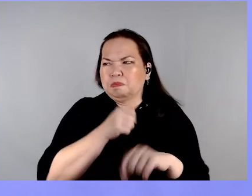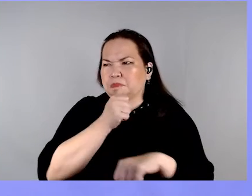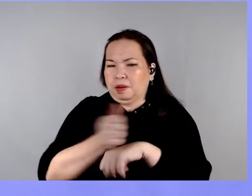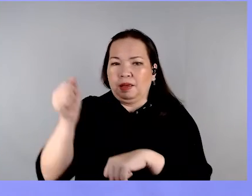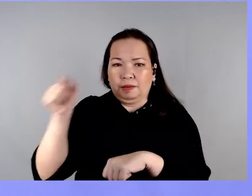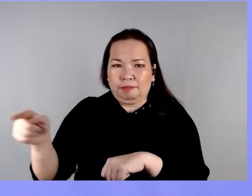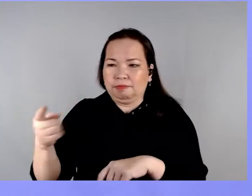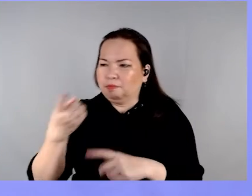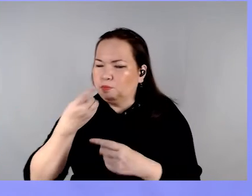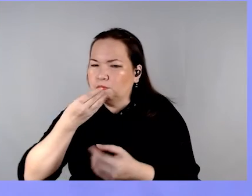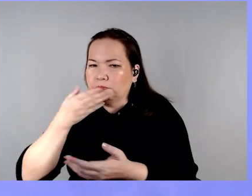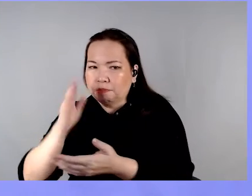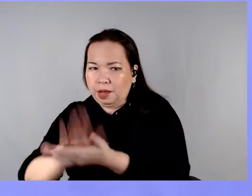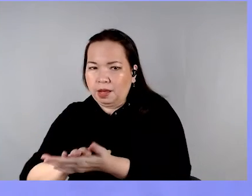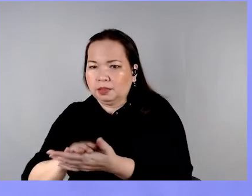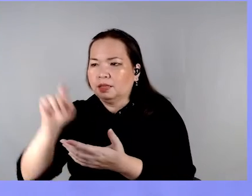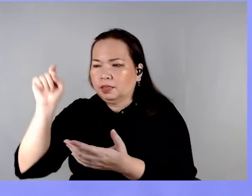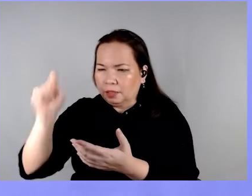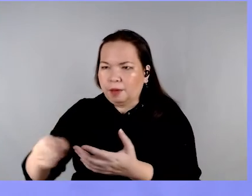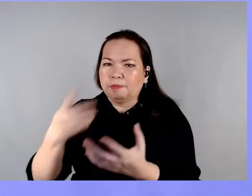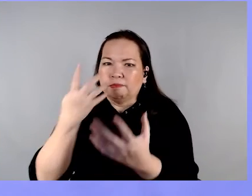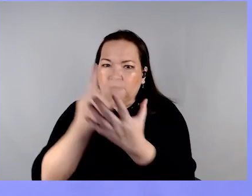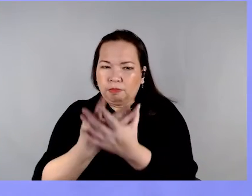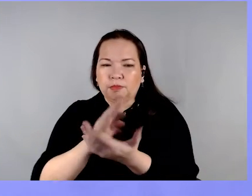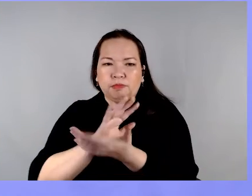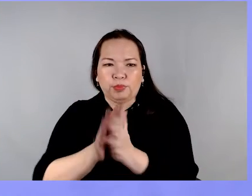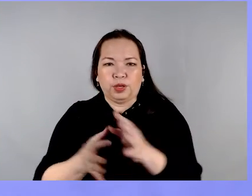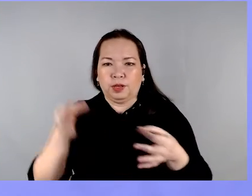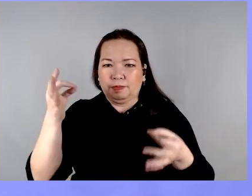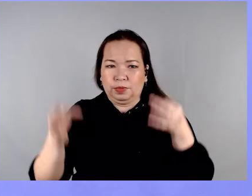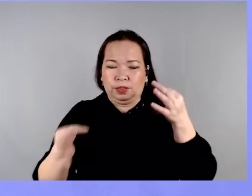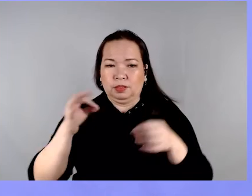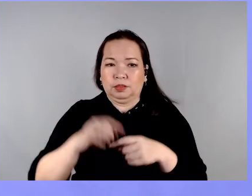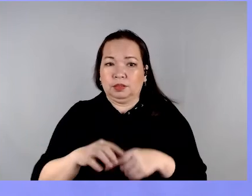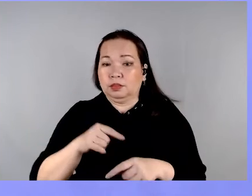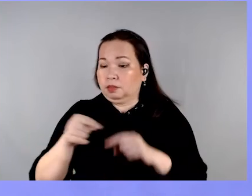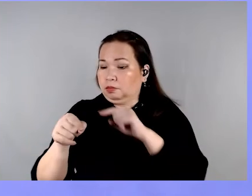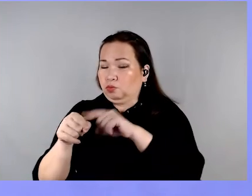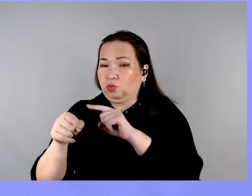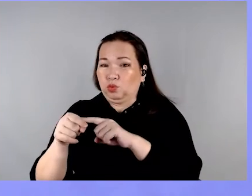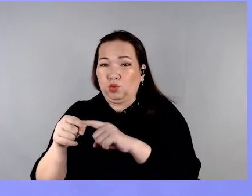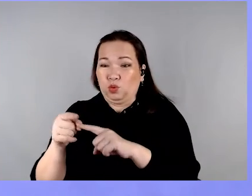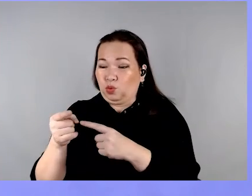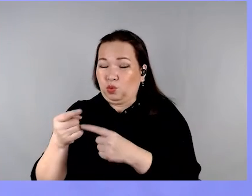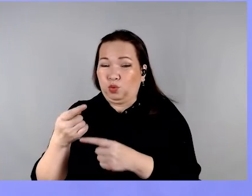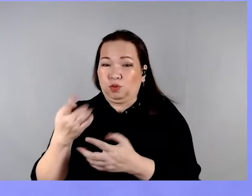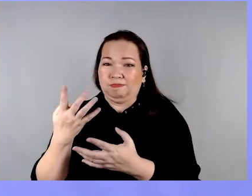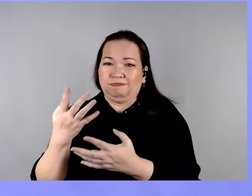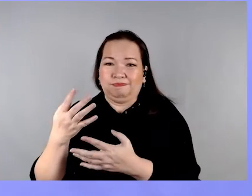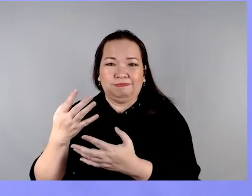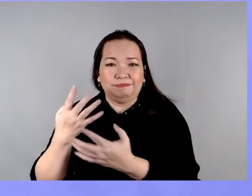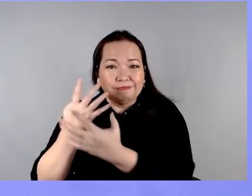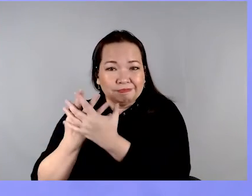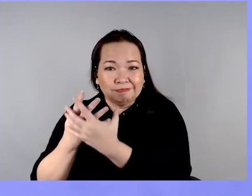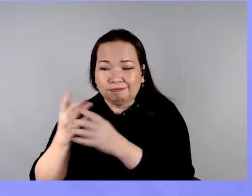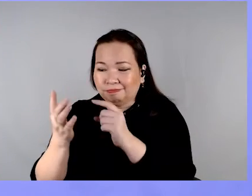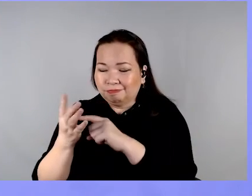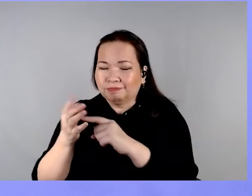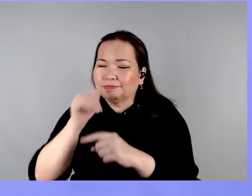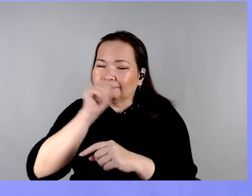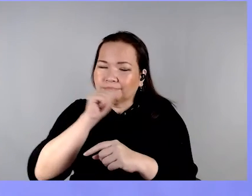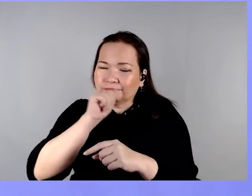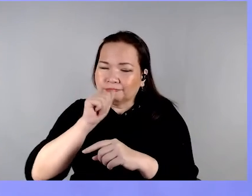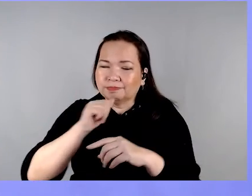the offender to be convicted in order to achieve retributive justice. The offender, on the other hand, has no other option but to go